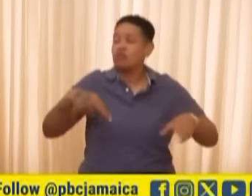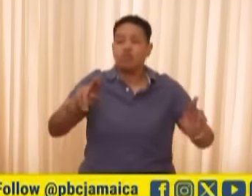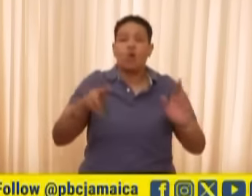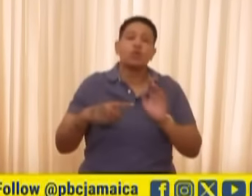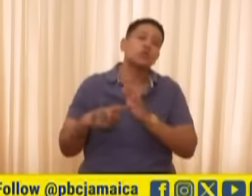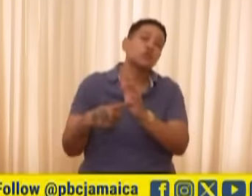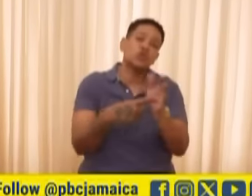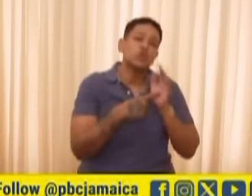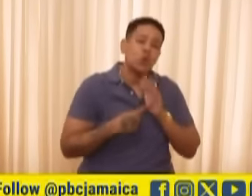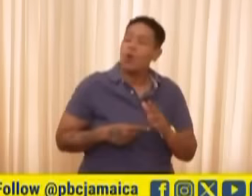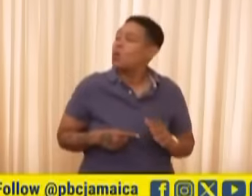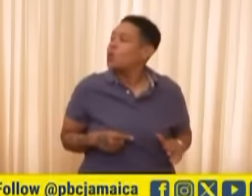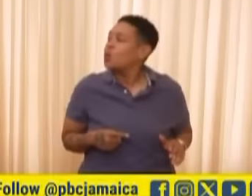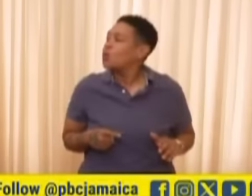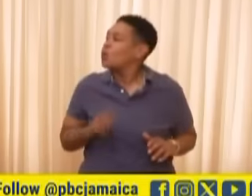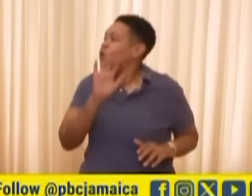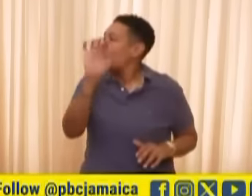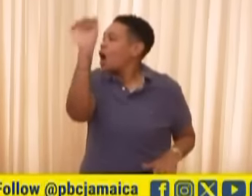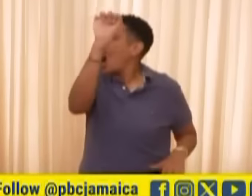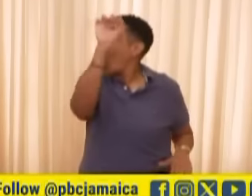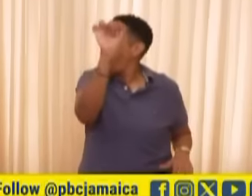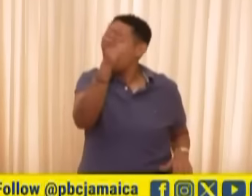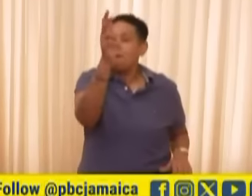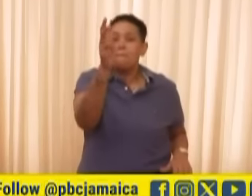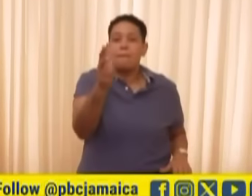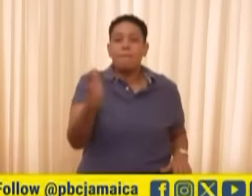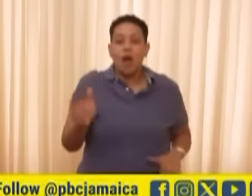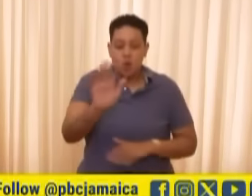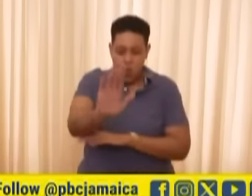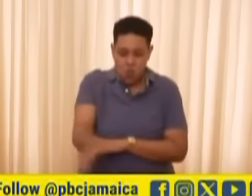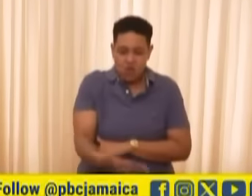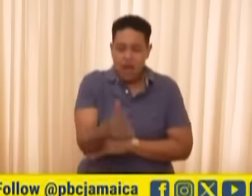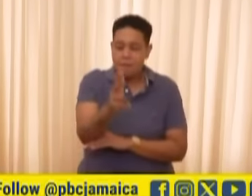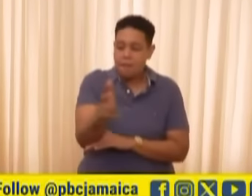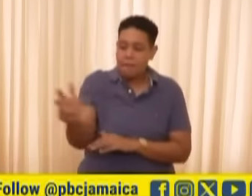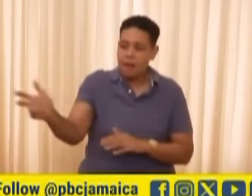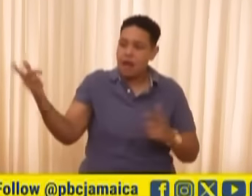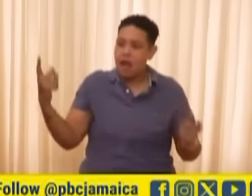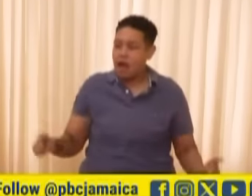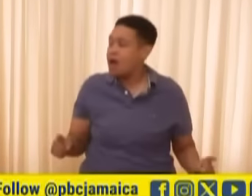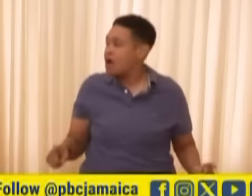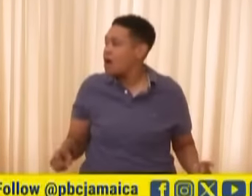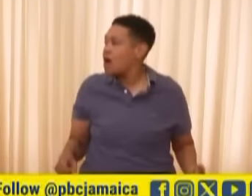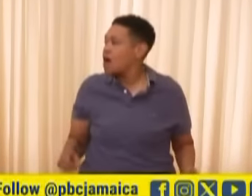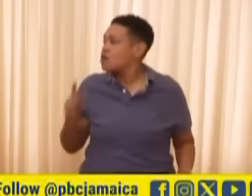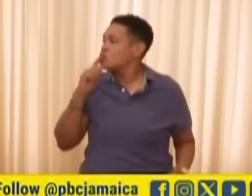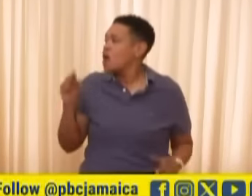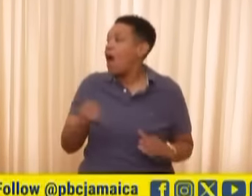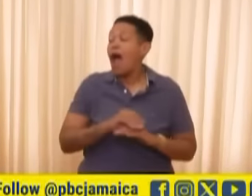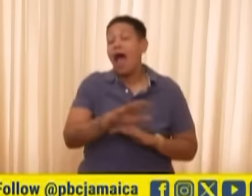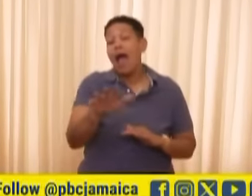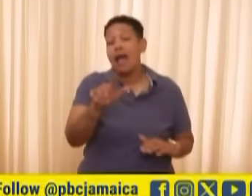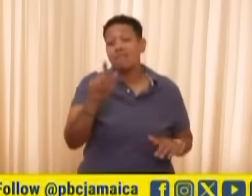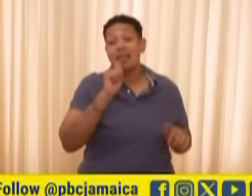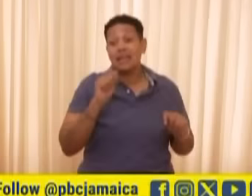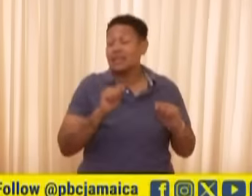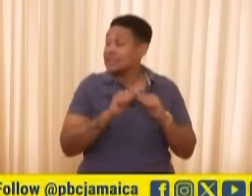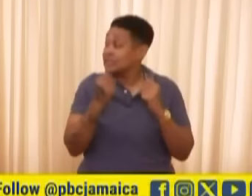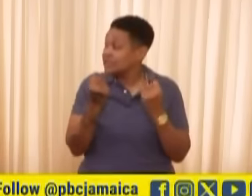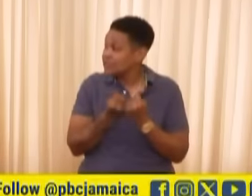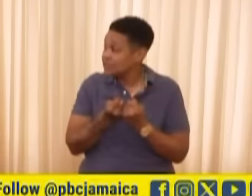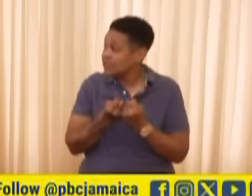display their vehicles, park them overnight, just to advise that a team